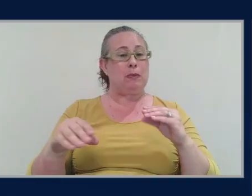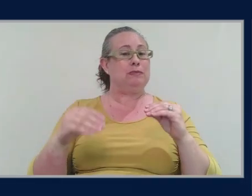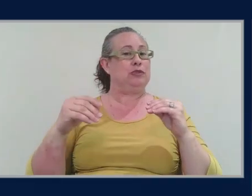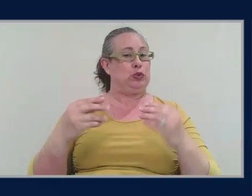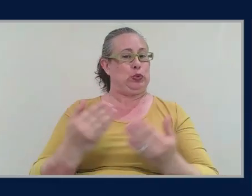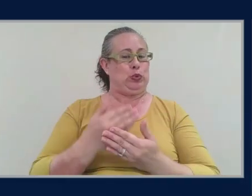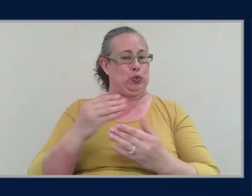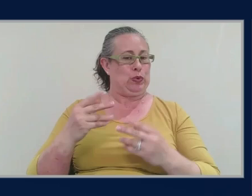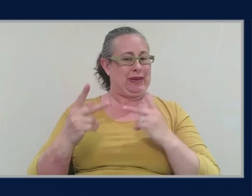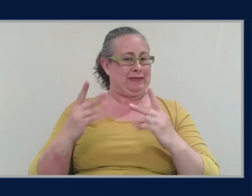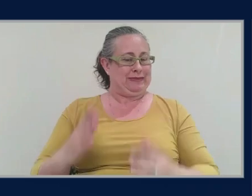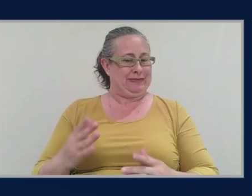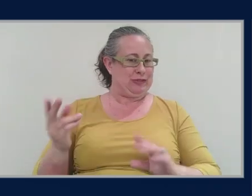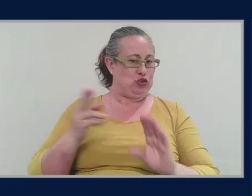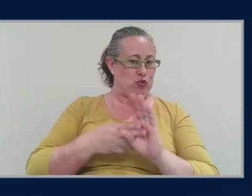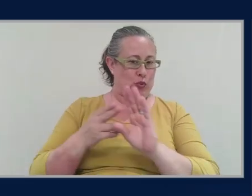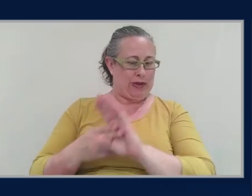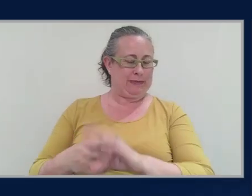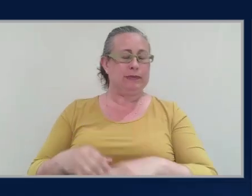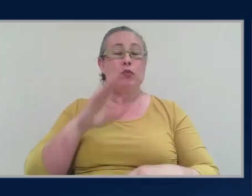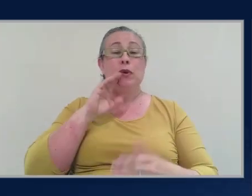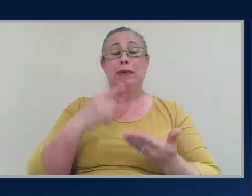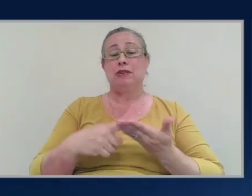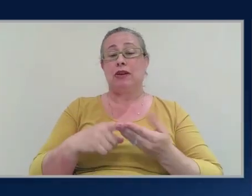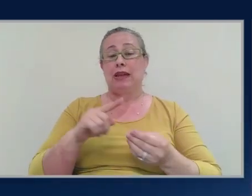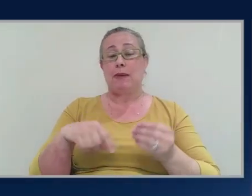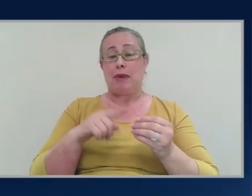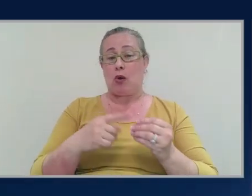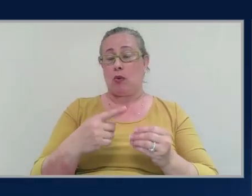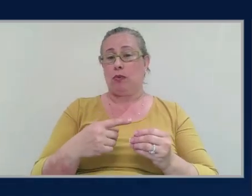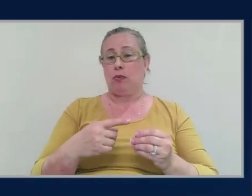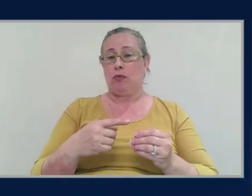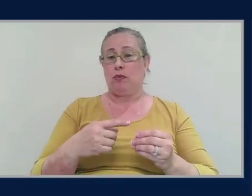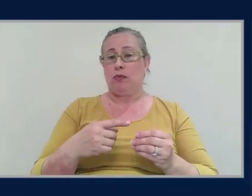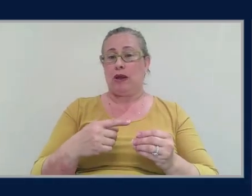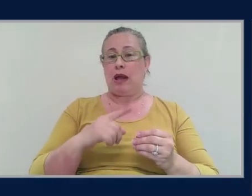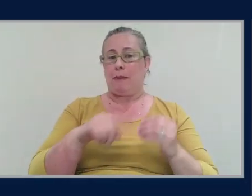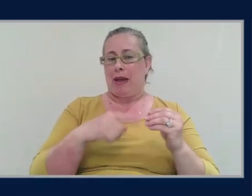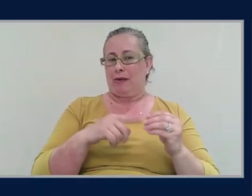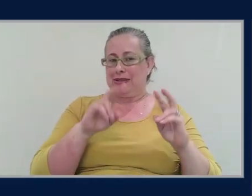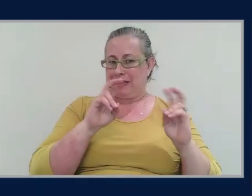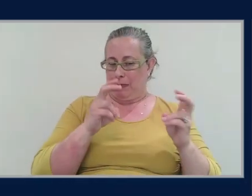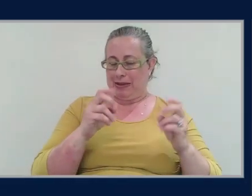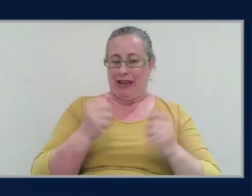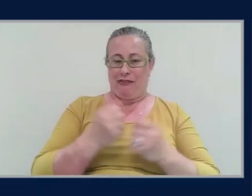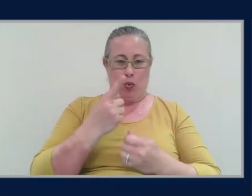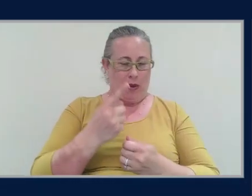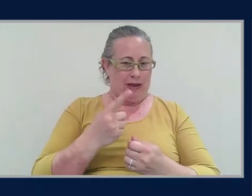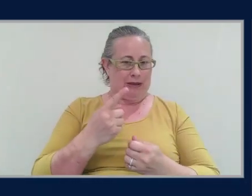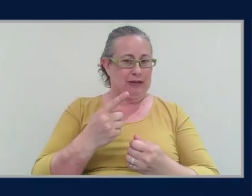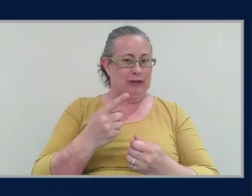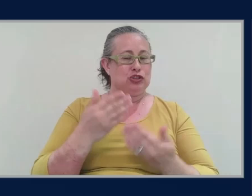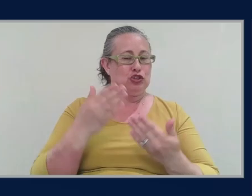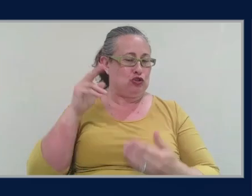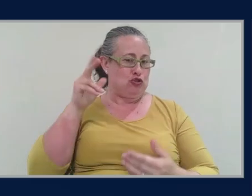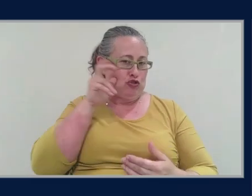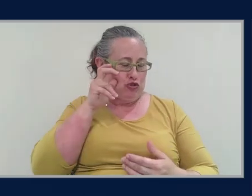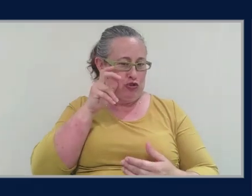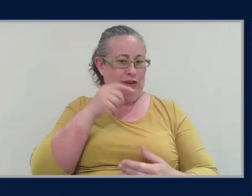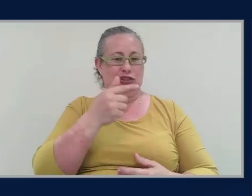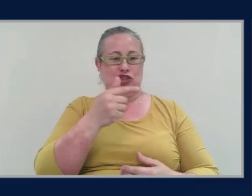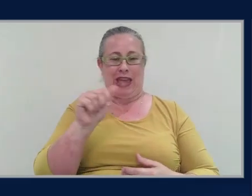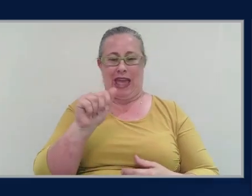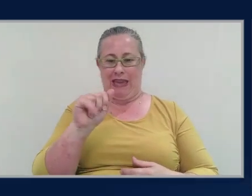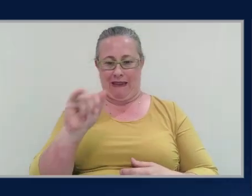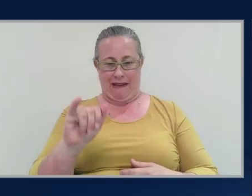today. So we're going to be talking about one of, I'm sure, a topic everybody has heard of before on generative AI here a little bit. I mean,